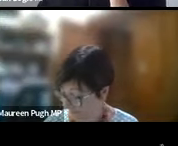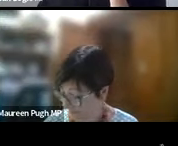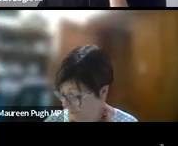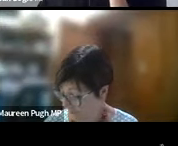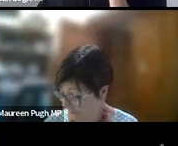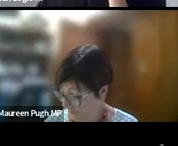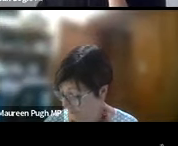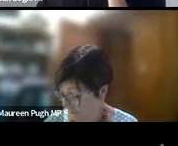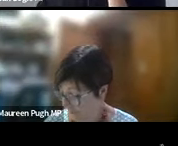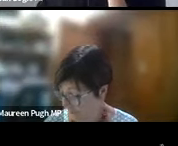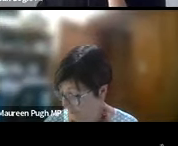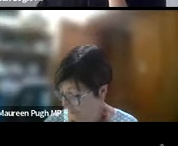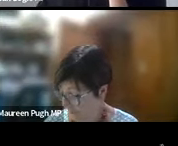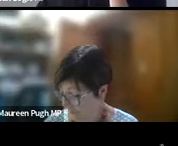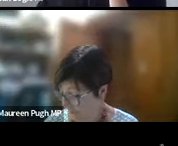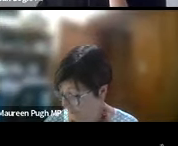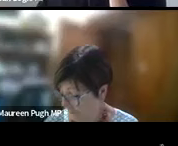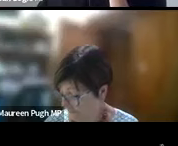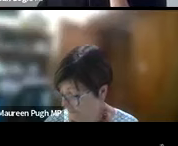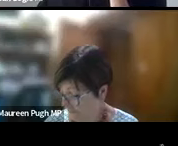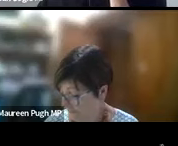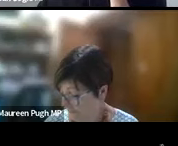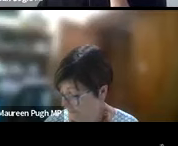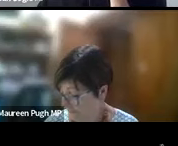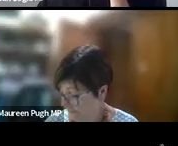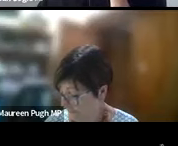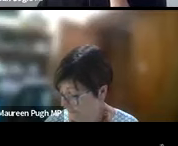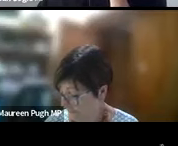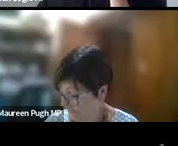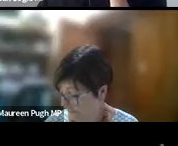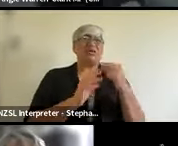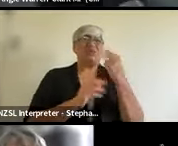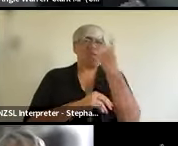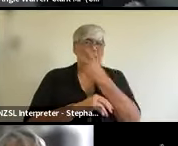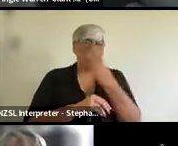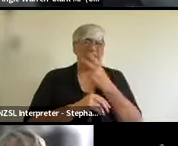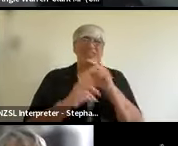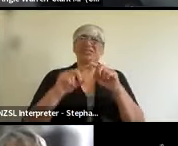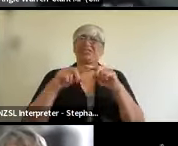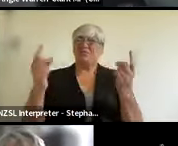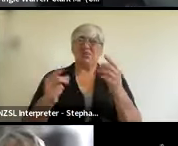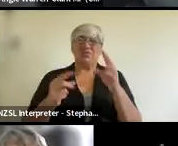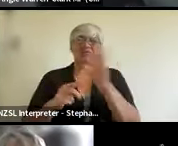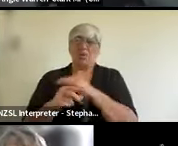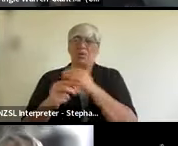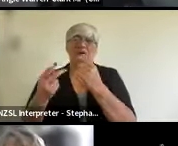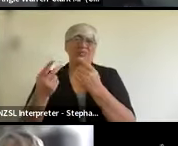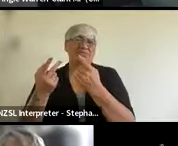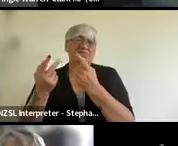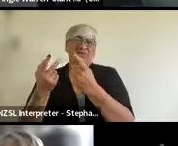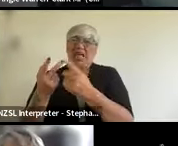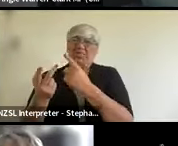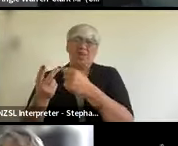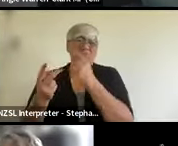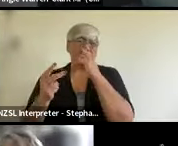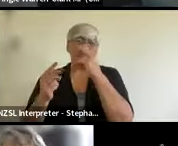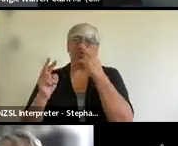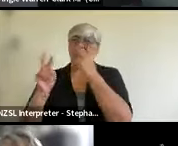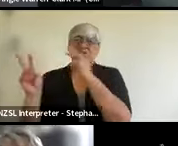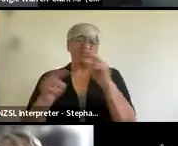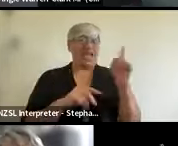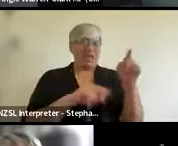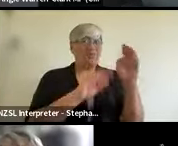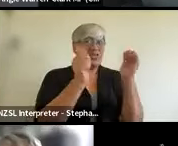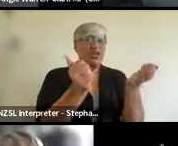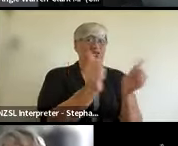were treating blind people differently from sighted people. That is, they agreed that they were